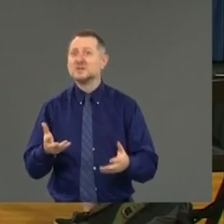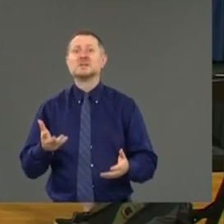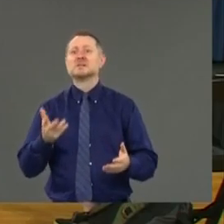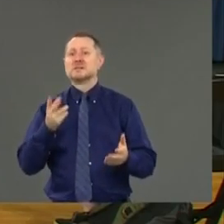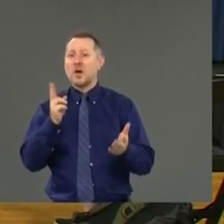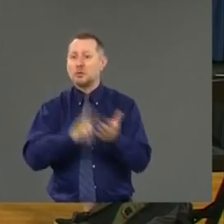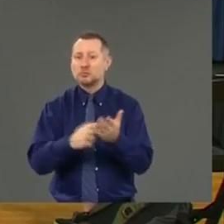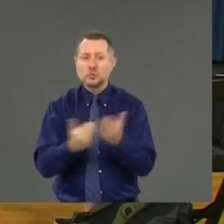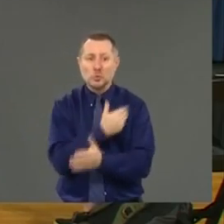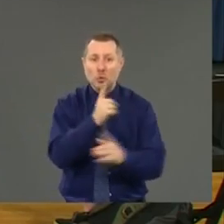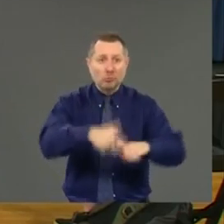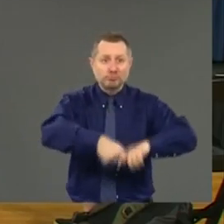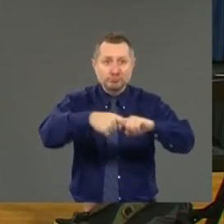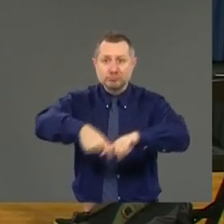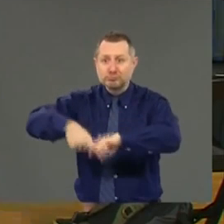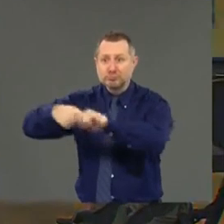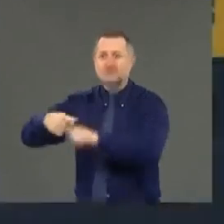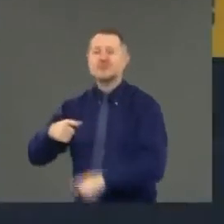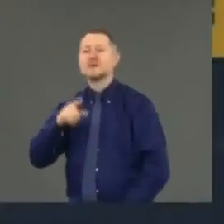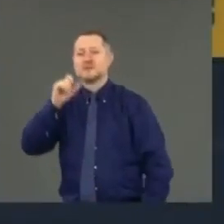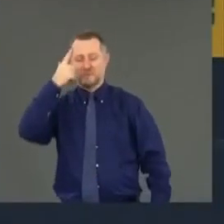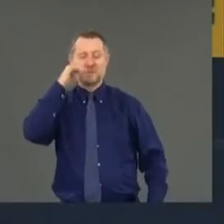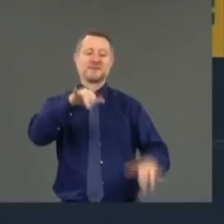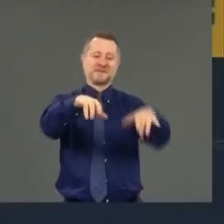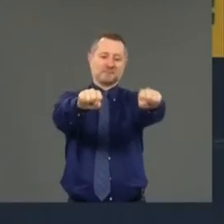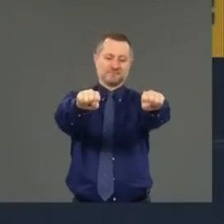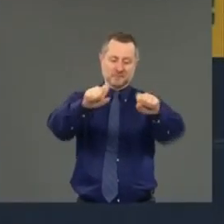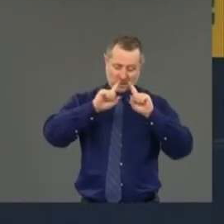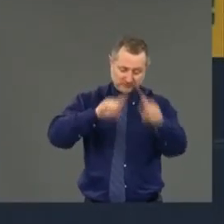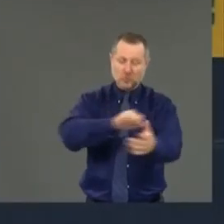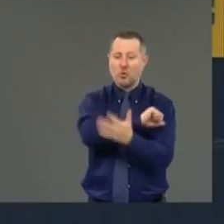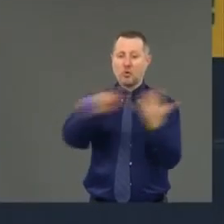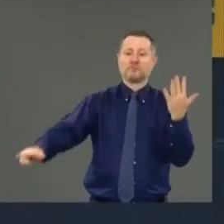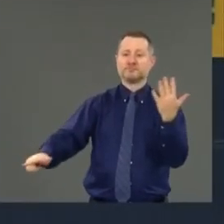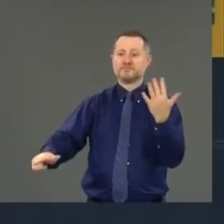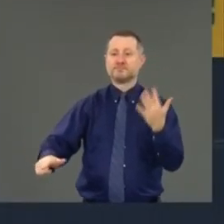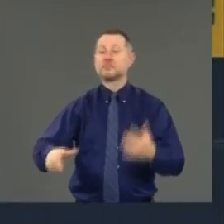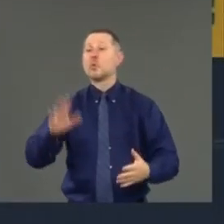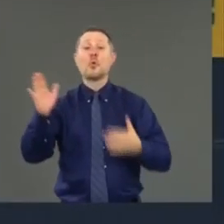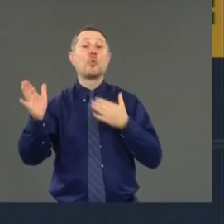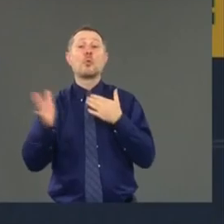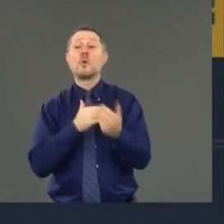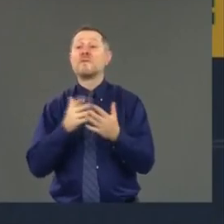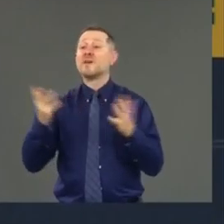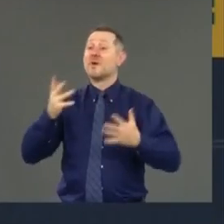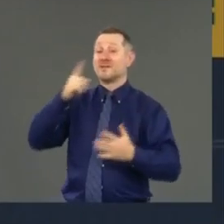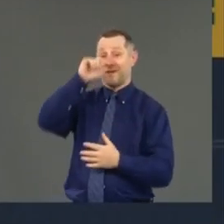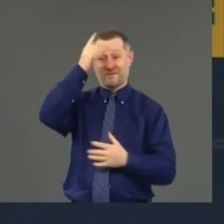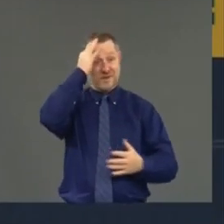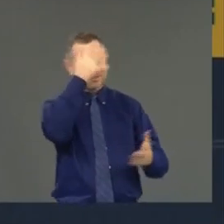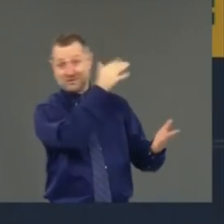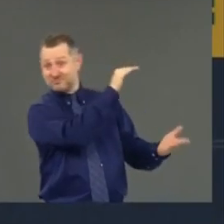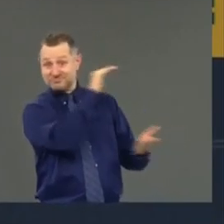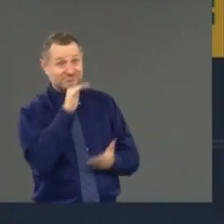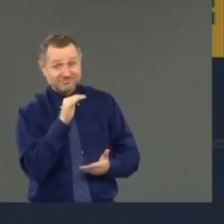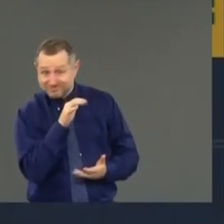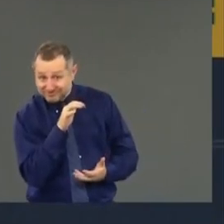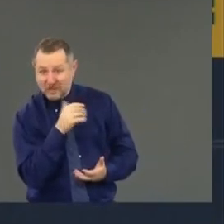above. All of the above. Look, whatever the federal government does, there's still going to be a shortfall,